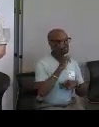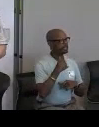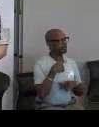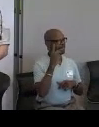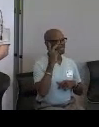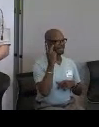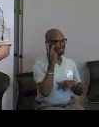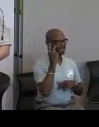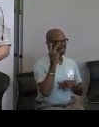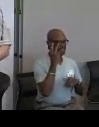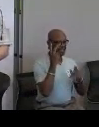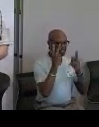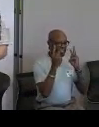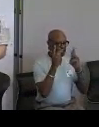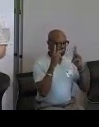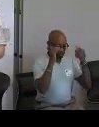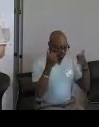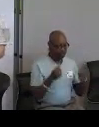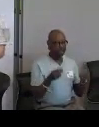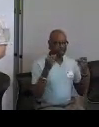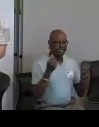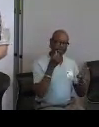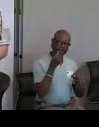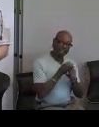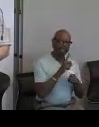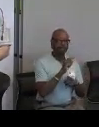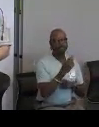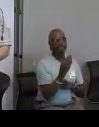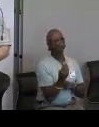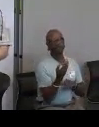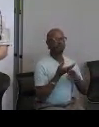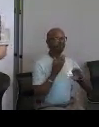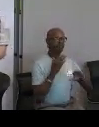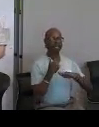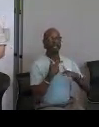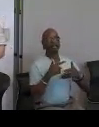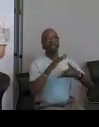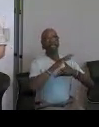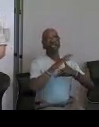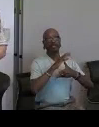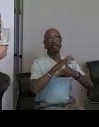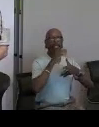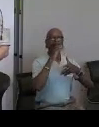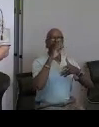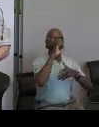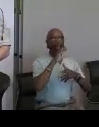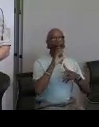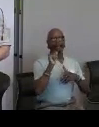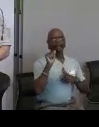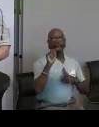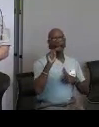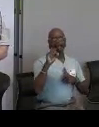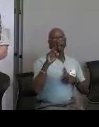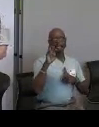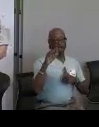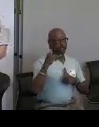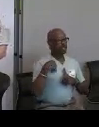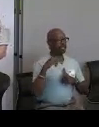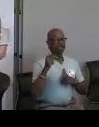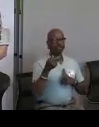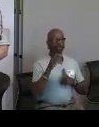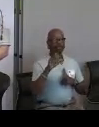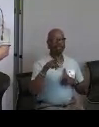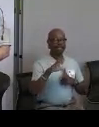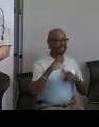vision very suddenly in 2014. Prior to that, I was a senior animator, a visual effects artist, and a motion graphics designer.